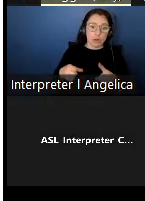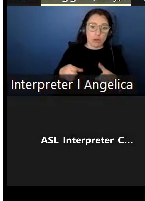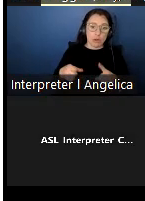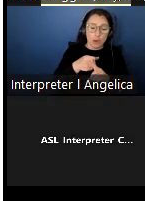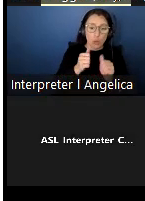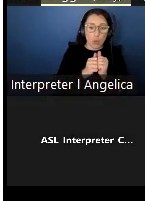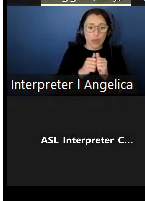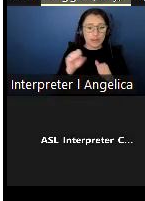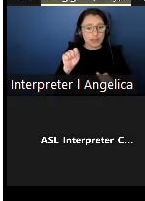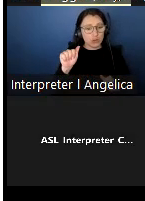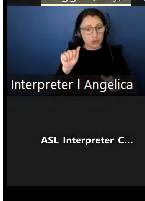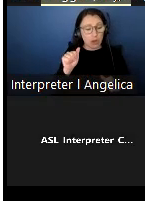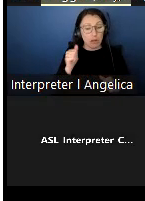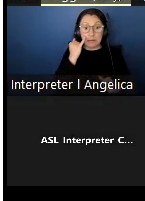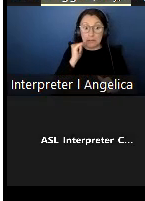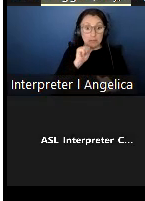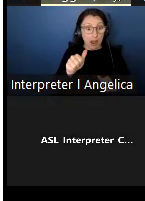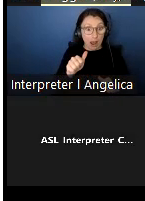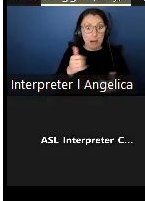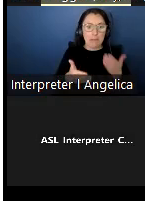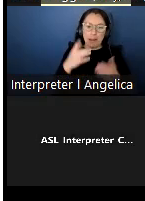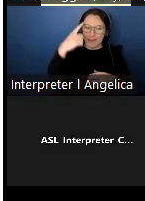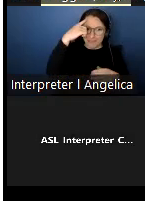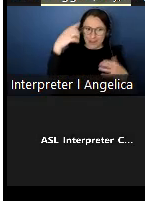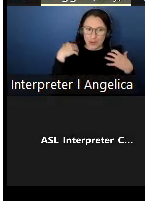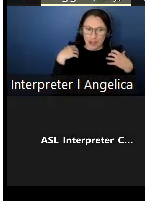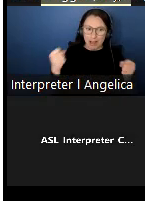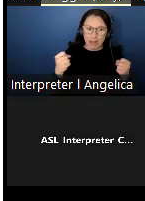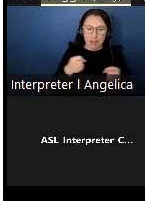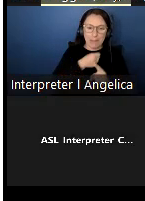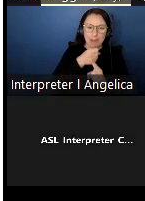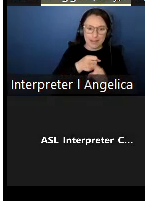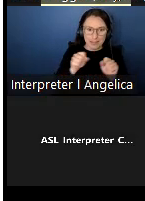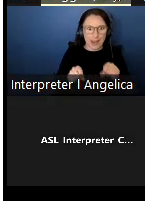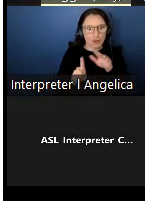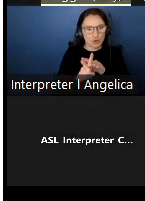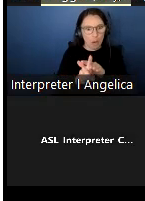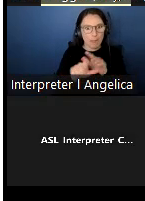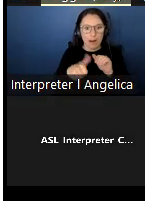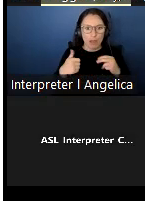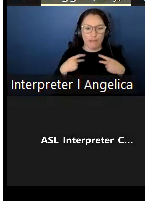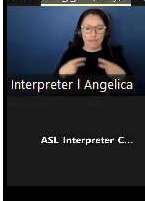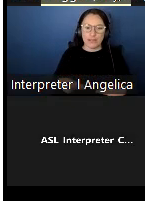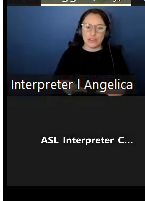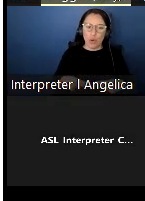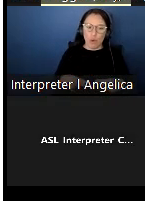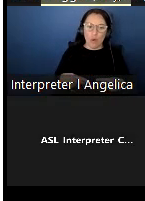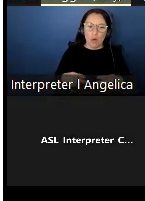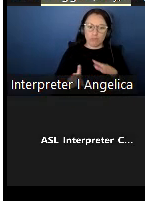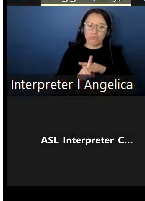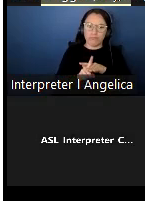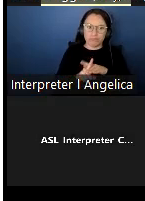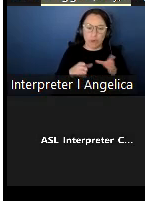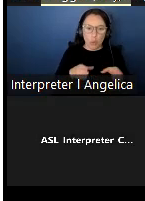assault, but if there's not, and there's mental health impact, it can also show up in many other physical ways. So victims of